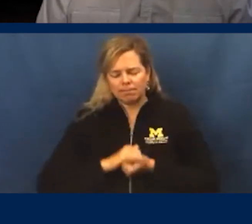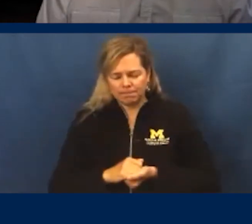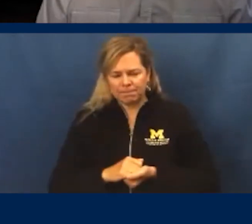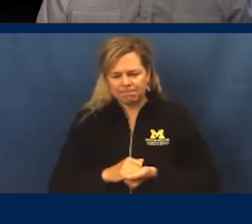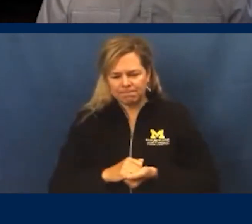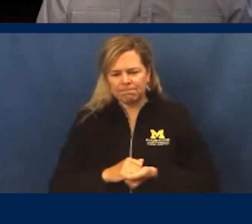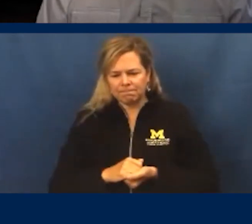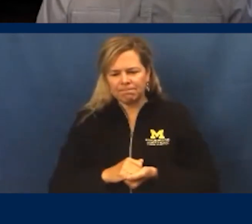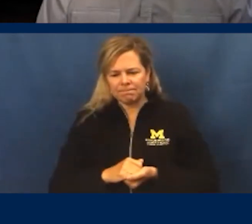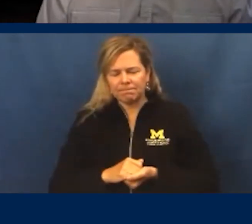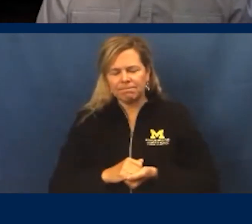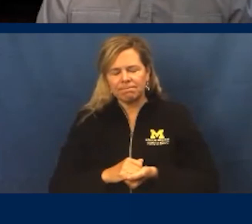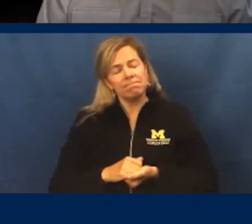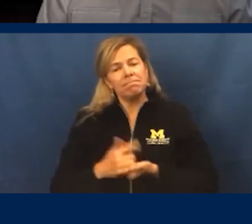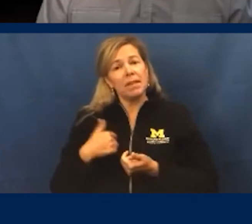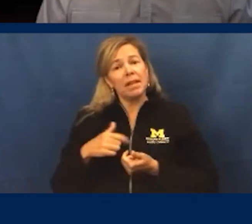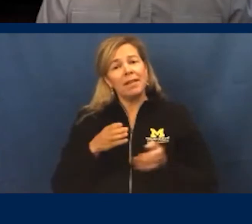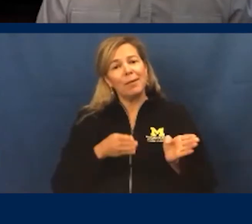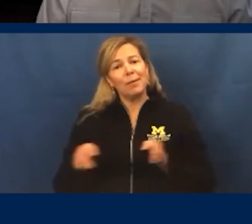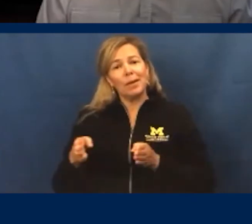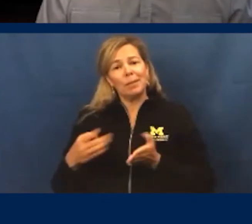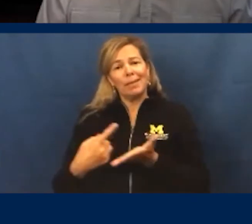which we plan to talk about together.